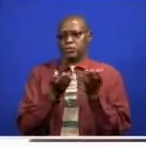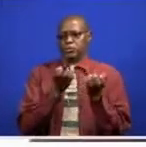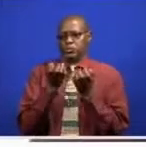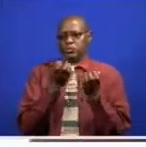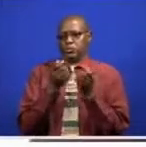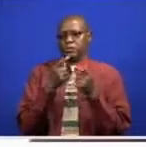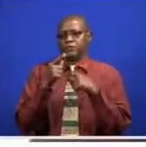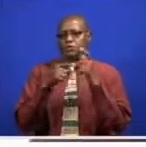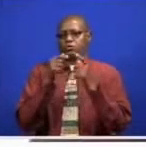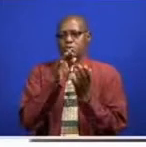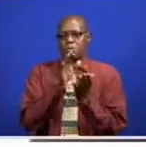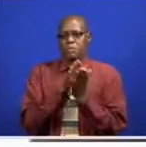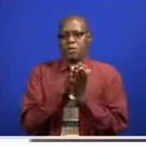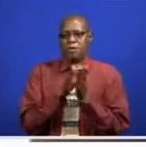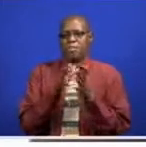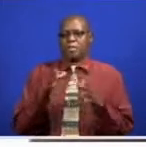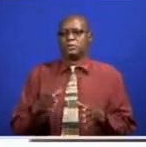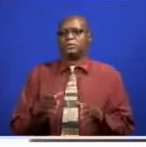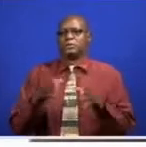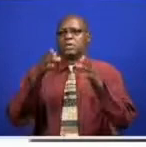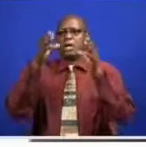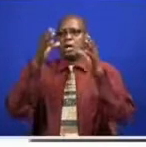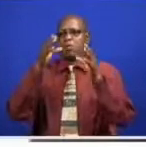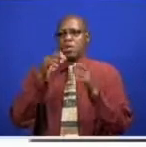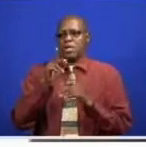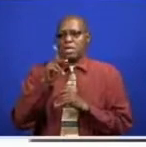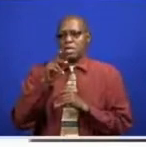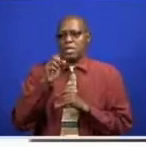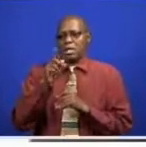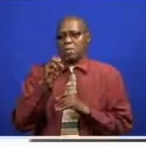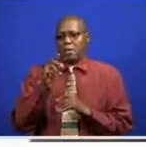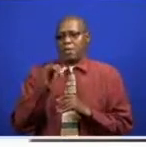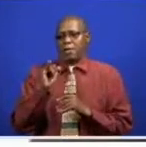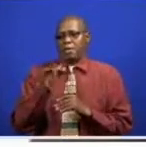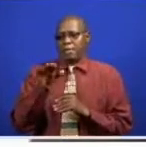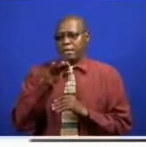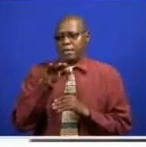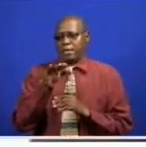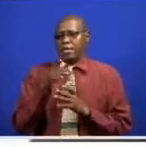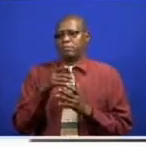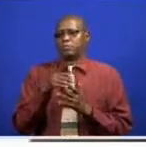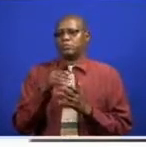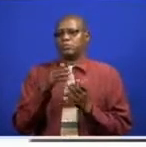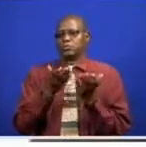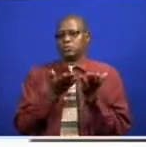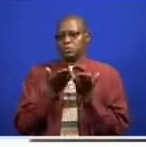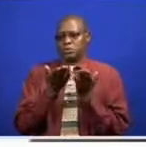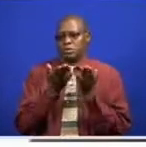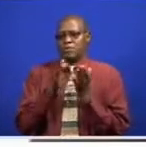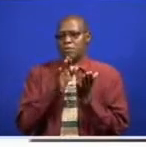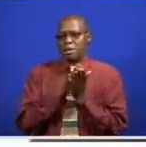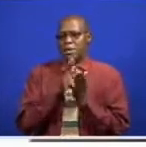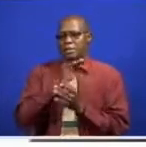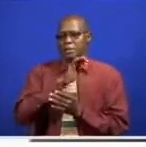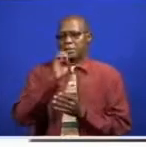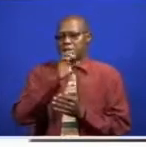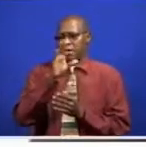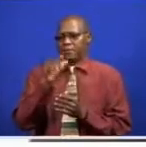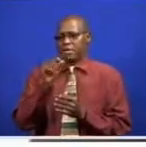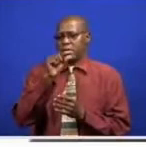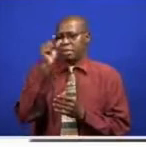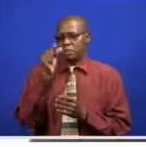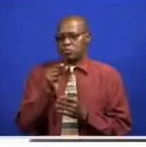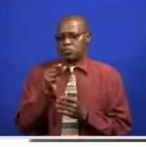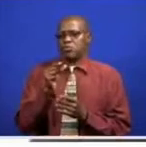magnificent 20-floor tower located in Nairobi's Kilimani area will serve as the bank's Eastern Africa regional headquarters as well as the regional